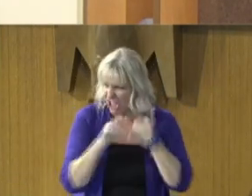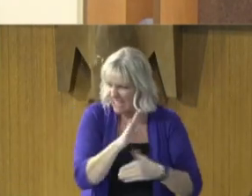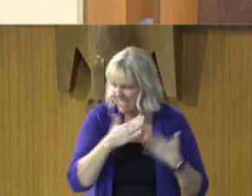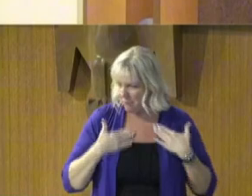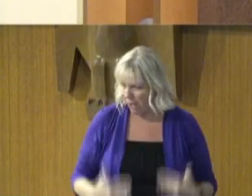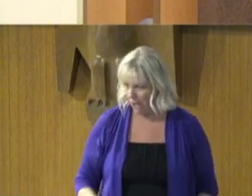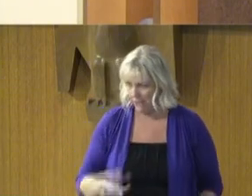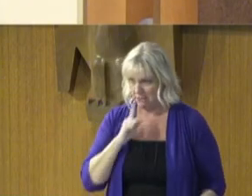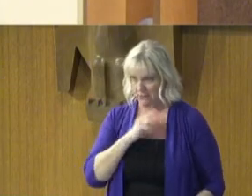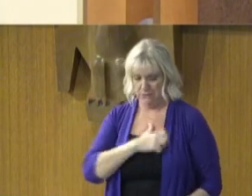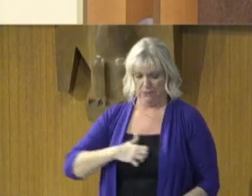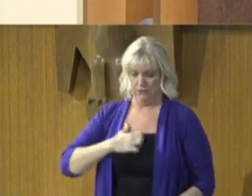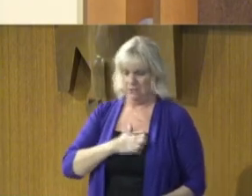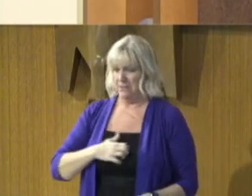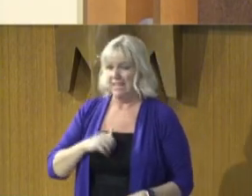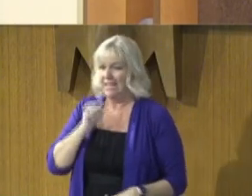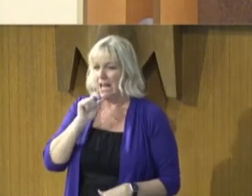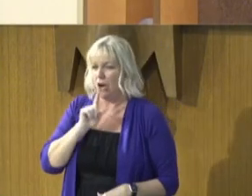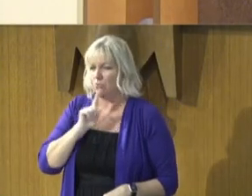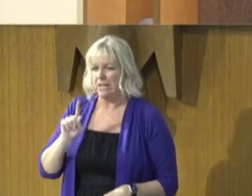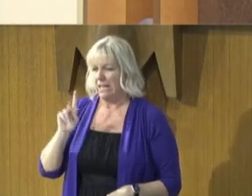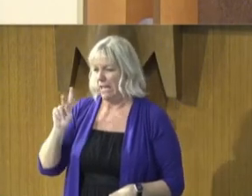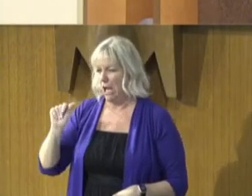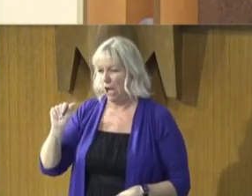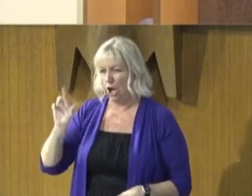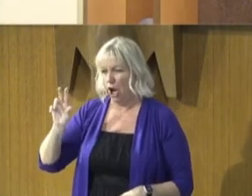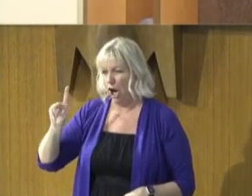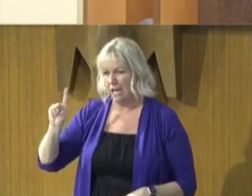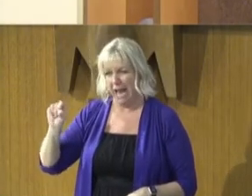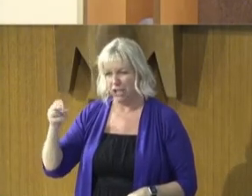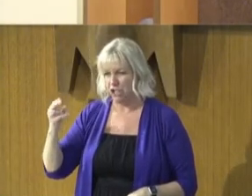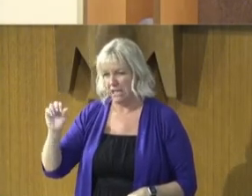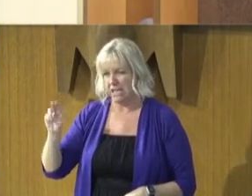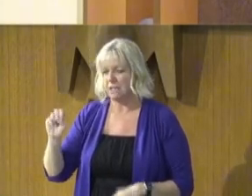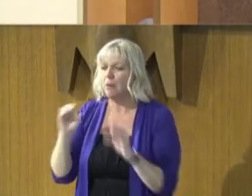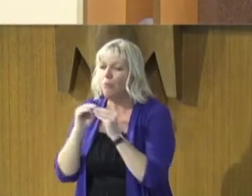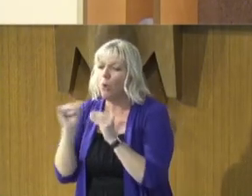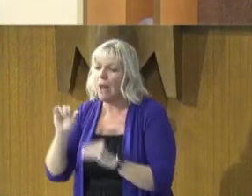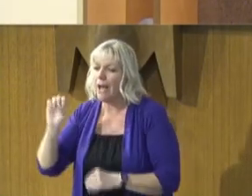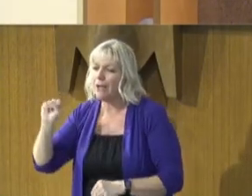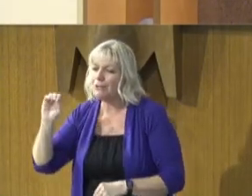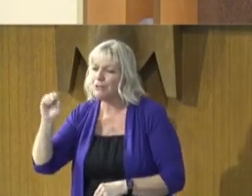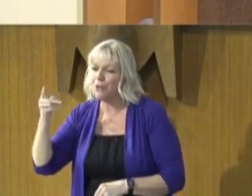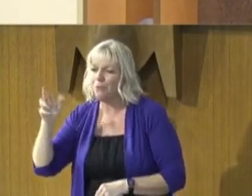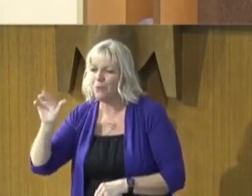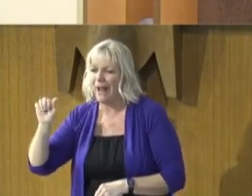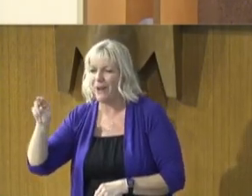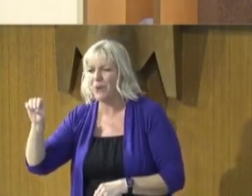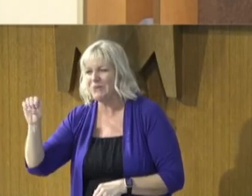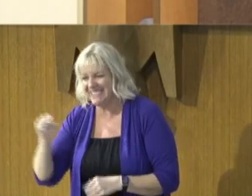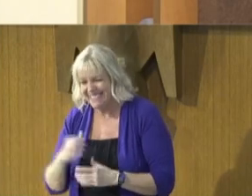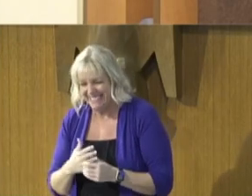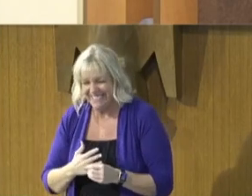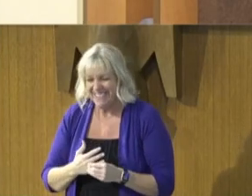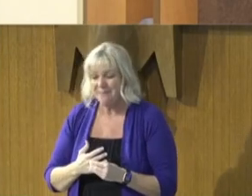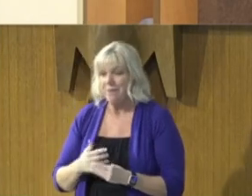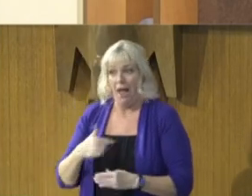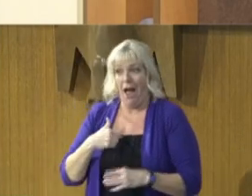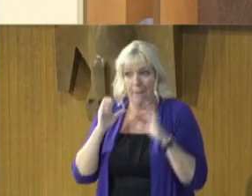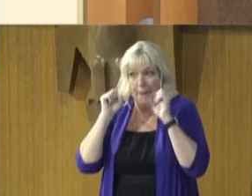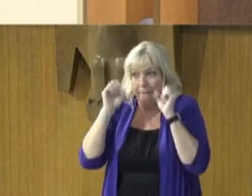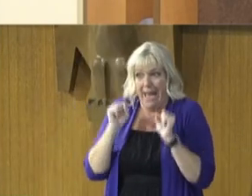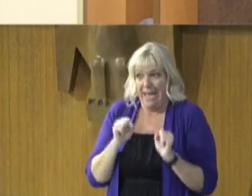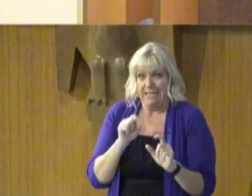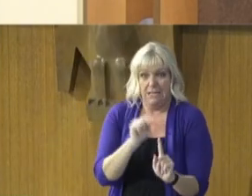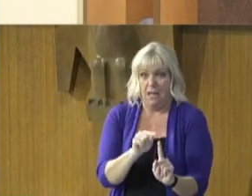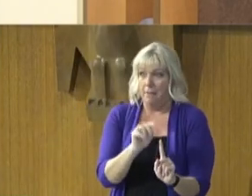scene. Less Kardashians, more Sopranos in the end. But I am amazed at Micaiah's ability here to tell